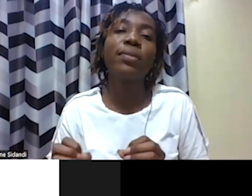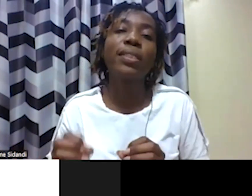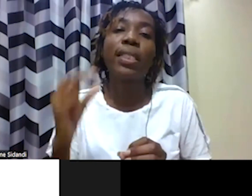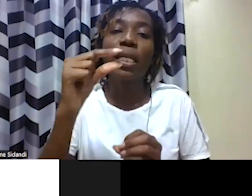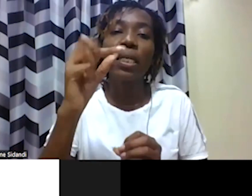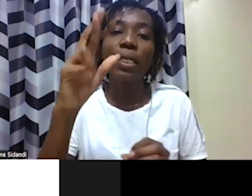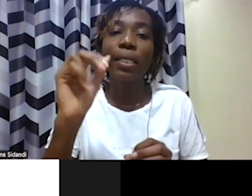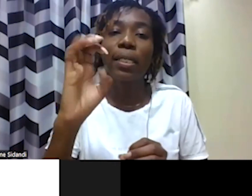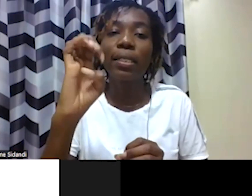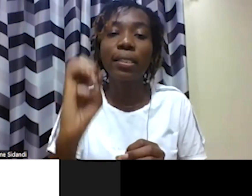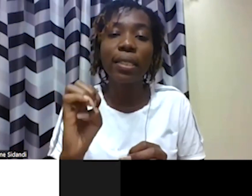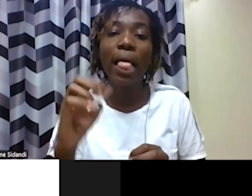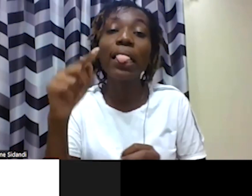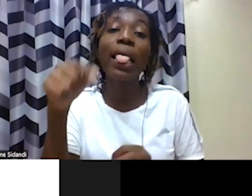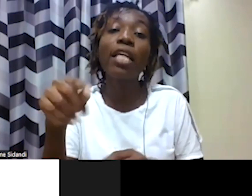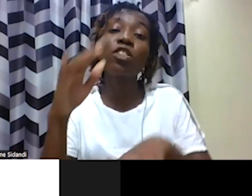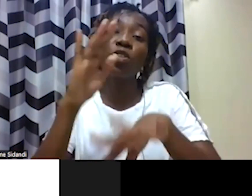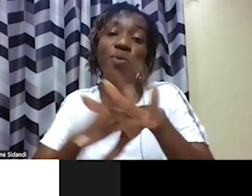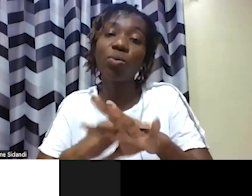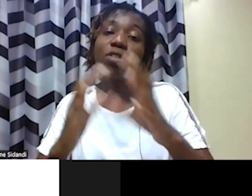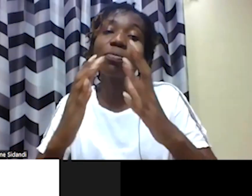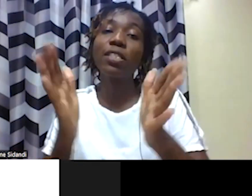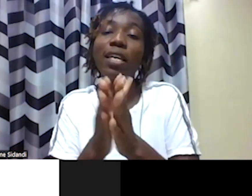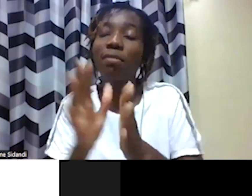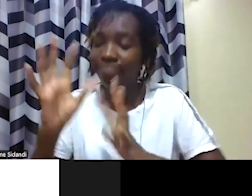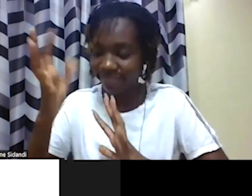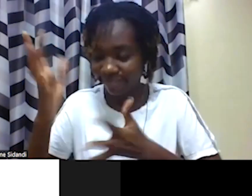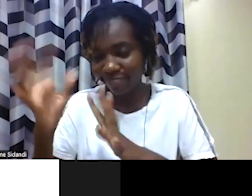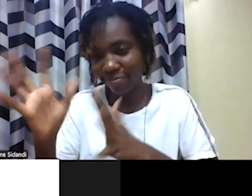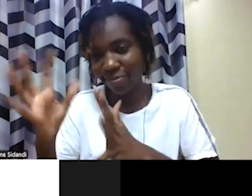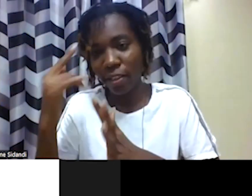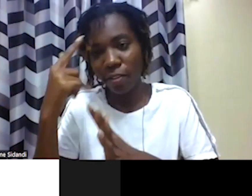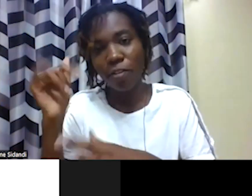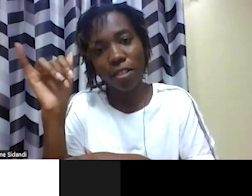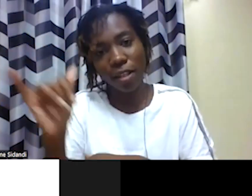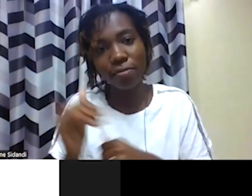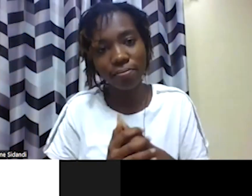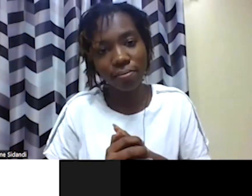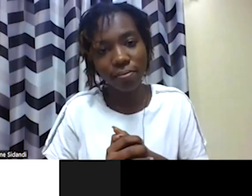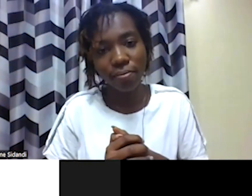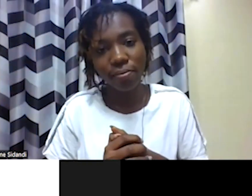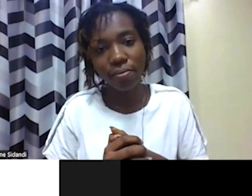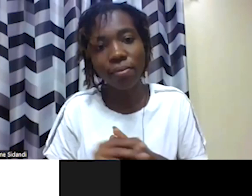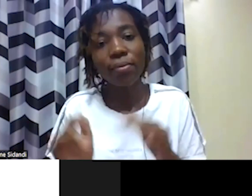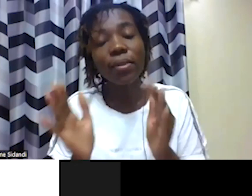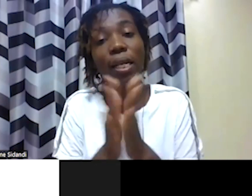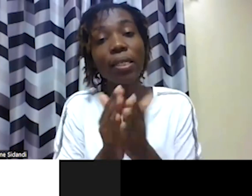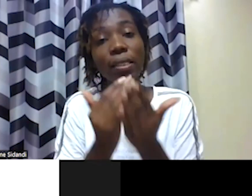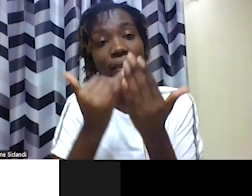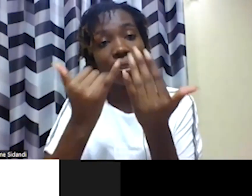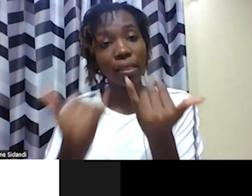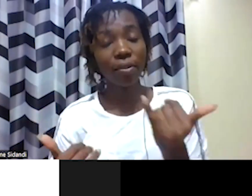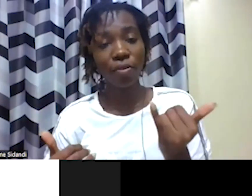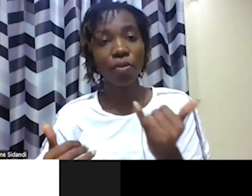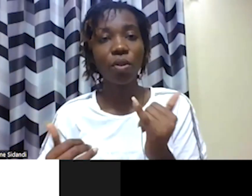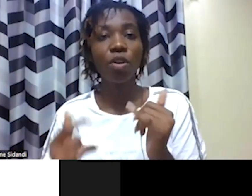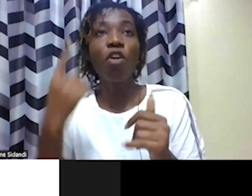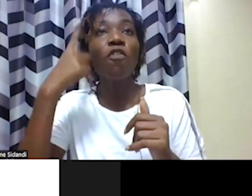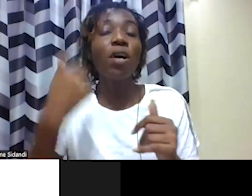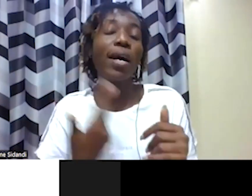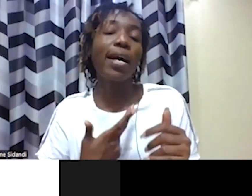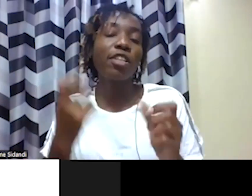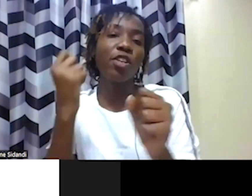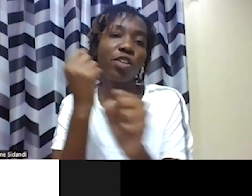Grace, this is a good space, and I congratulate you for it. Now, for us to be able to do